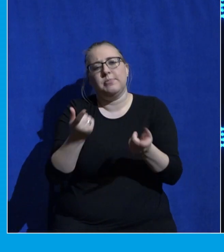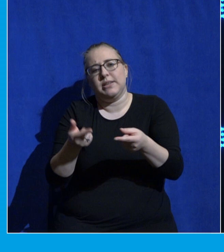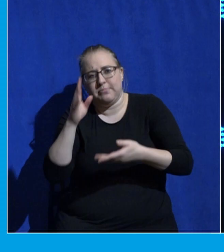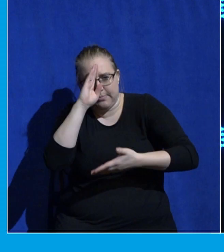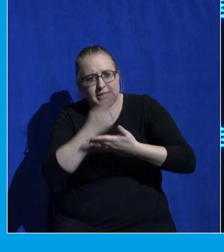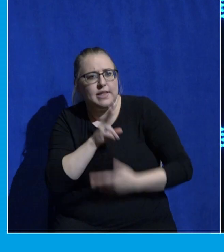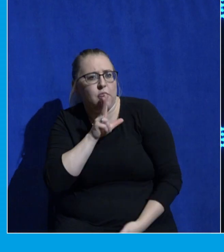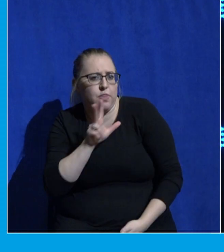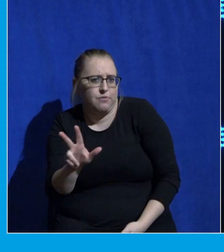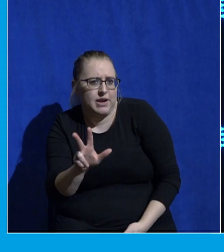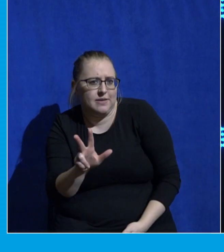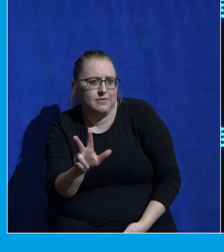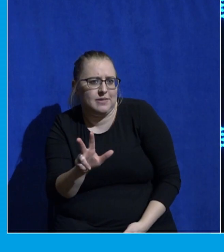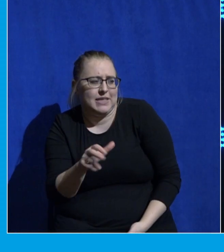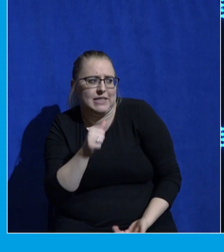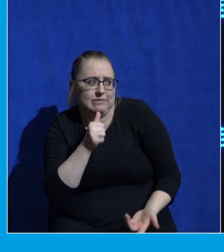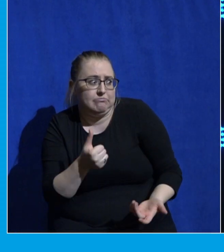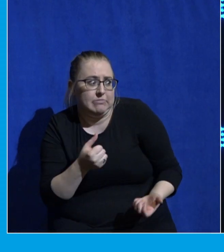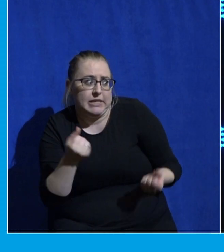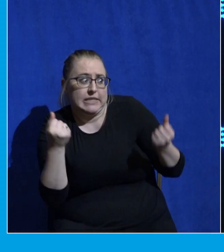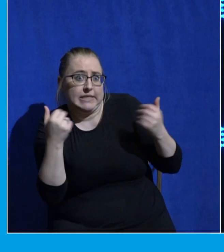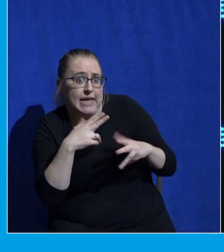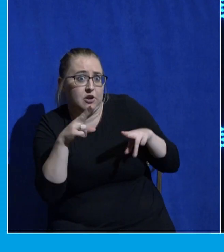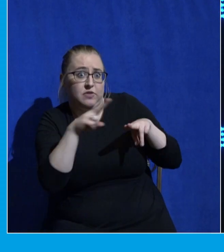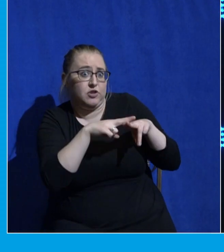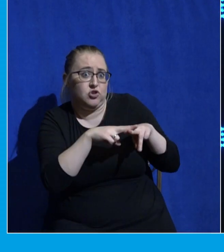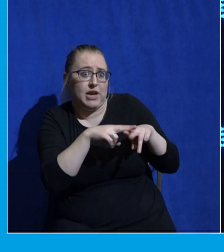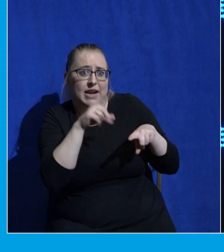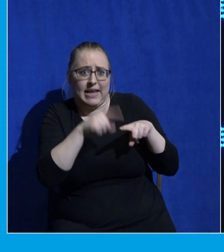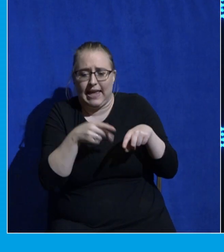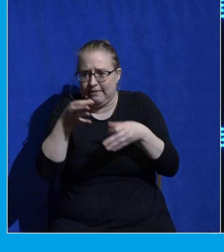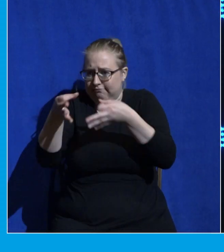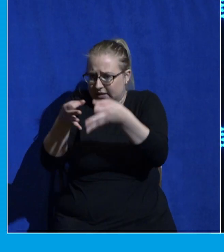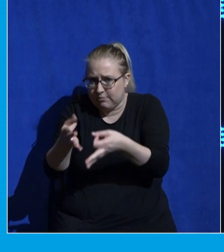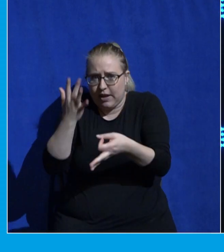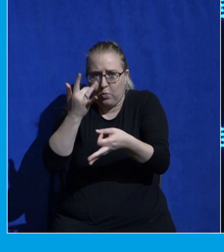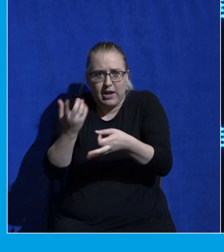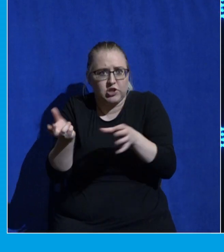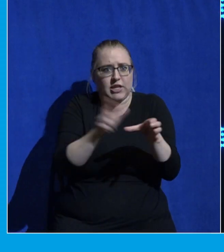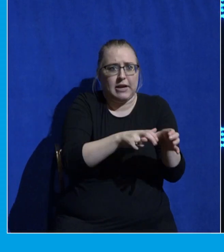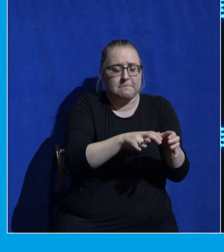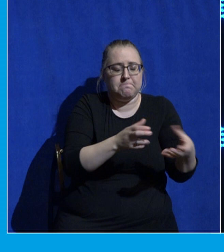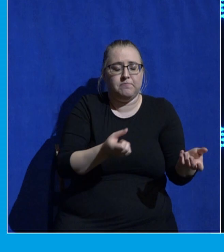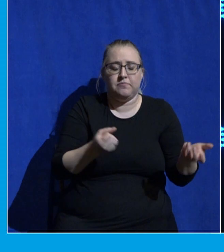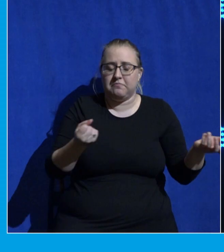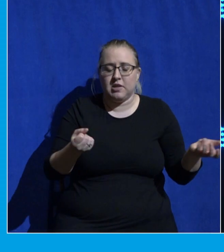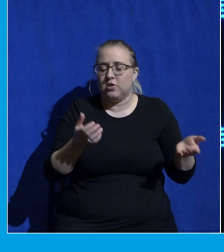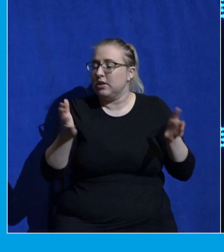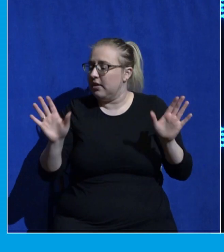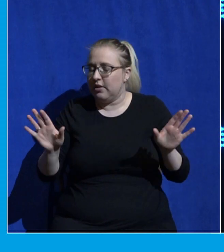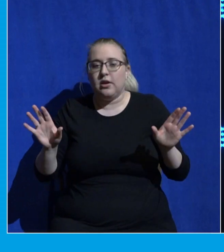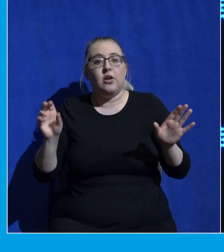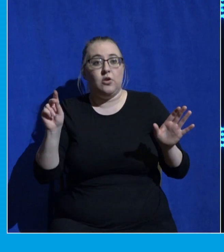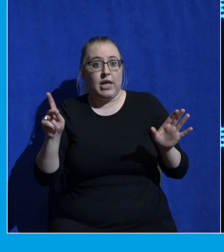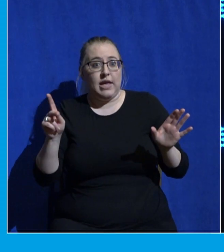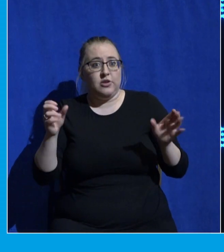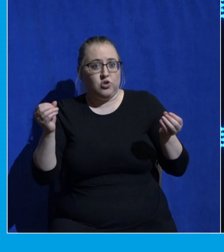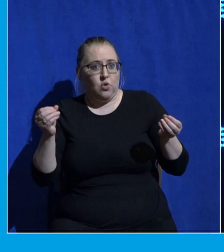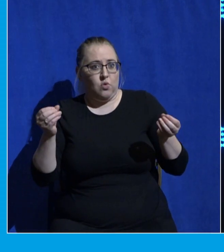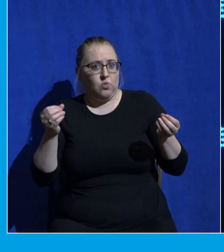working. He's scared of the train. But the one thing that actually helped was me directing his gaze beyond the